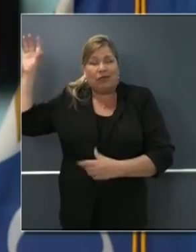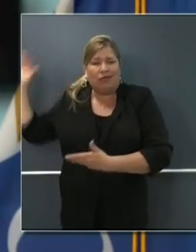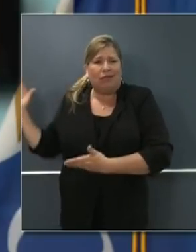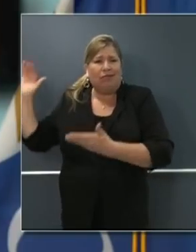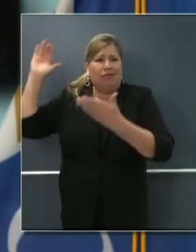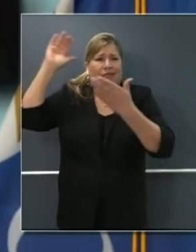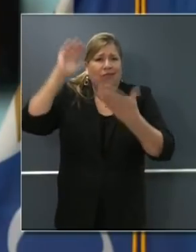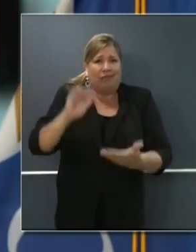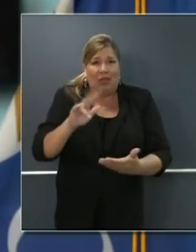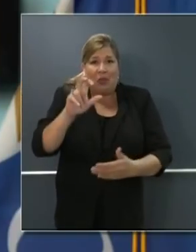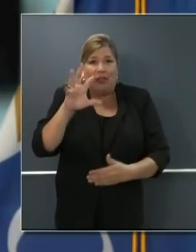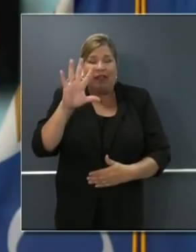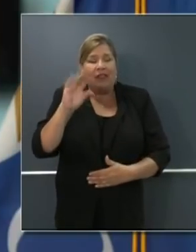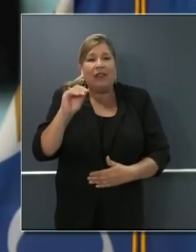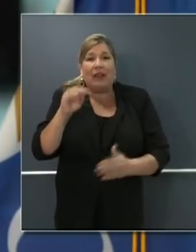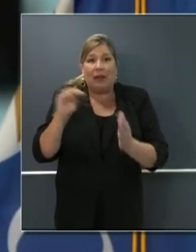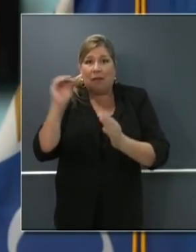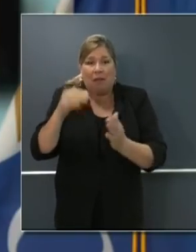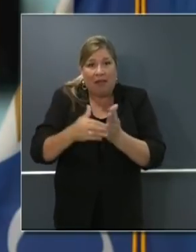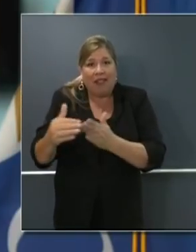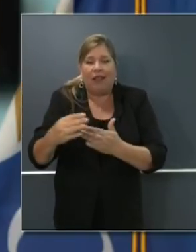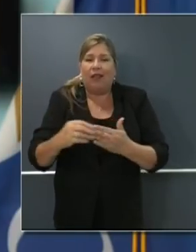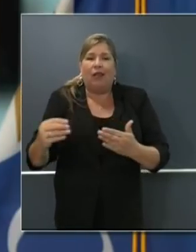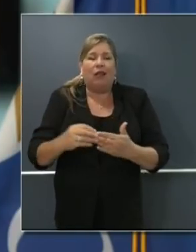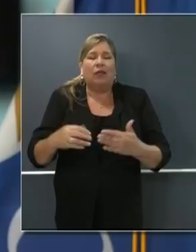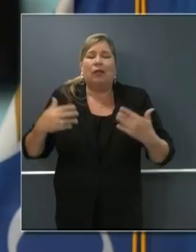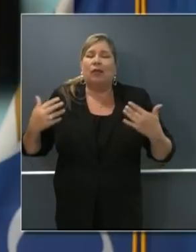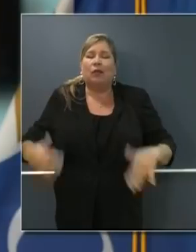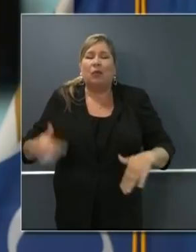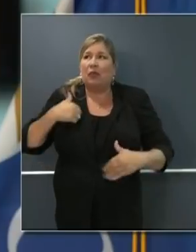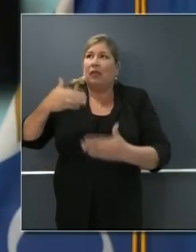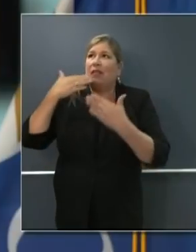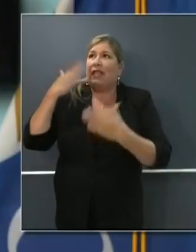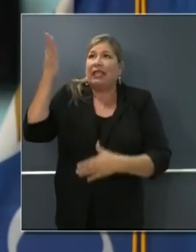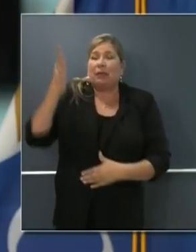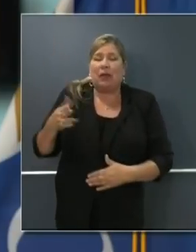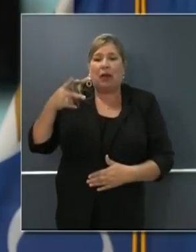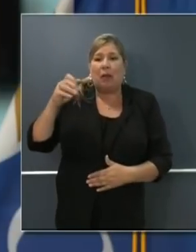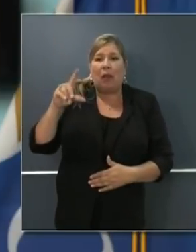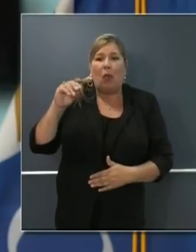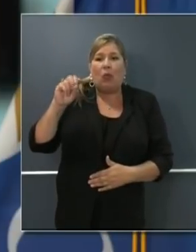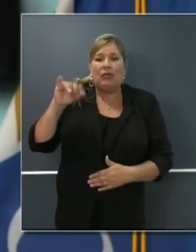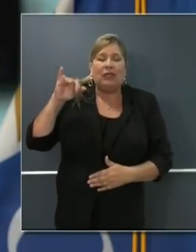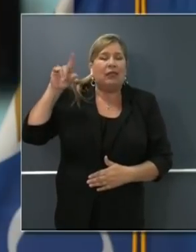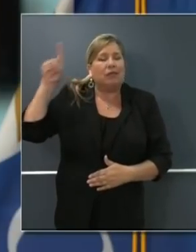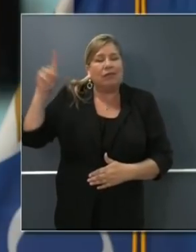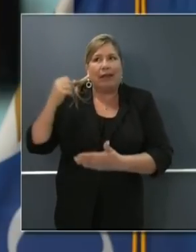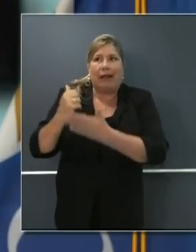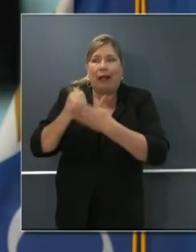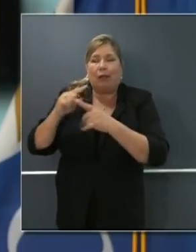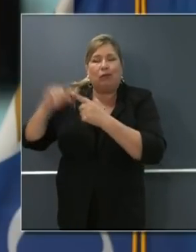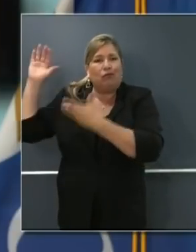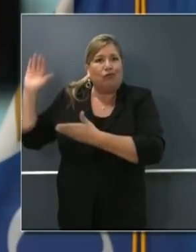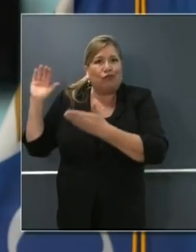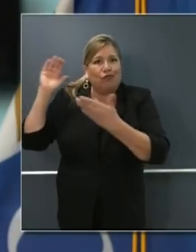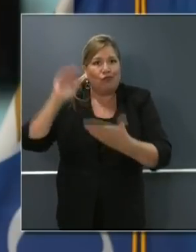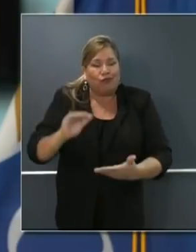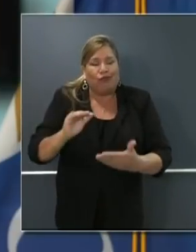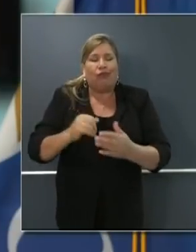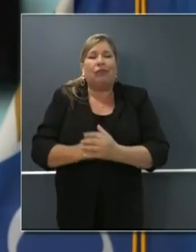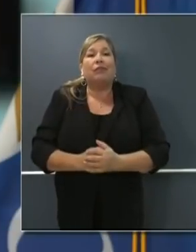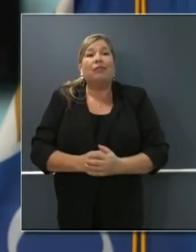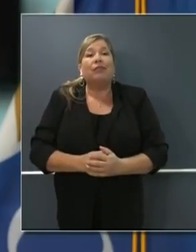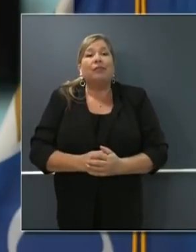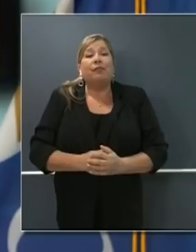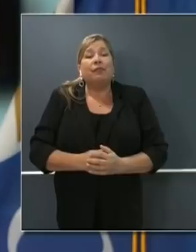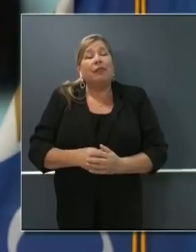and the partnerships she was able to form across the aisle. We had conversations yesterday with Kevin McCarthy, leader, state of California